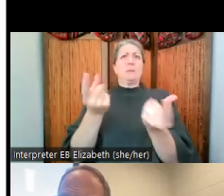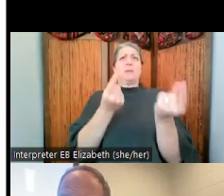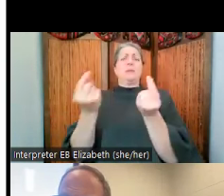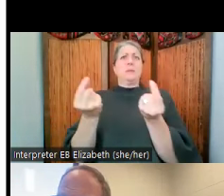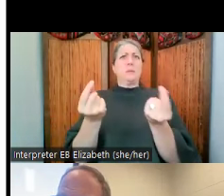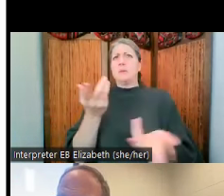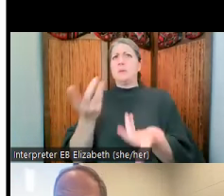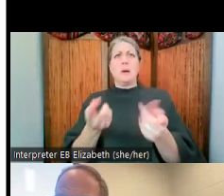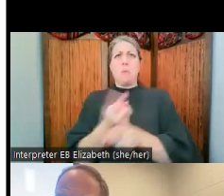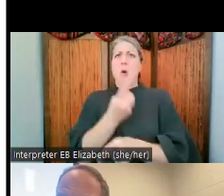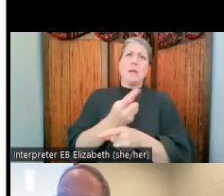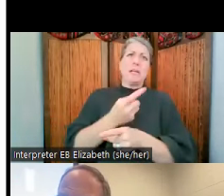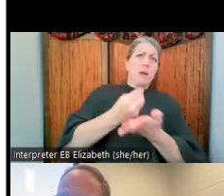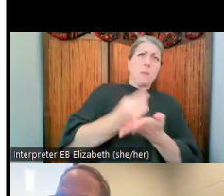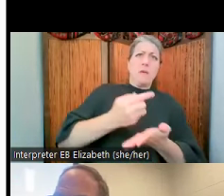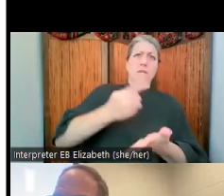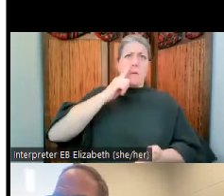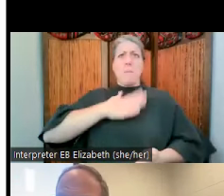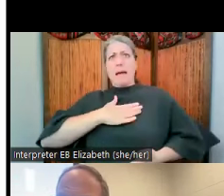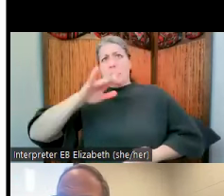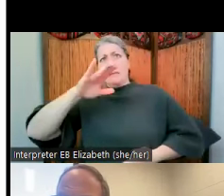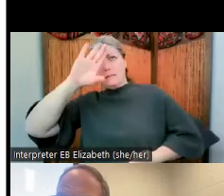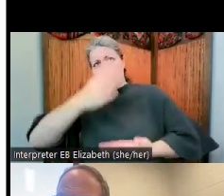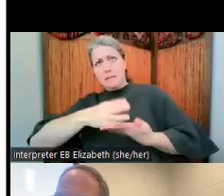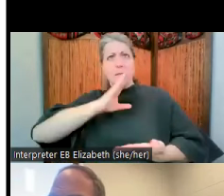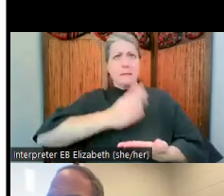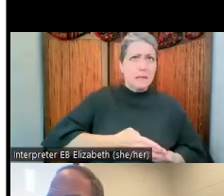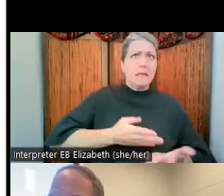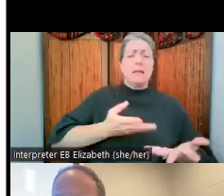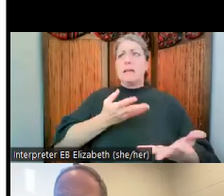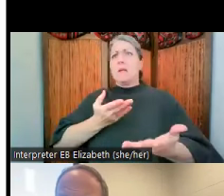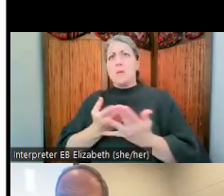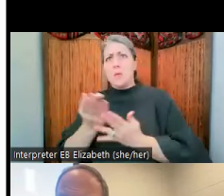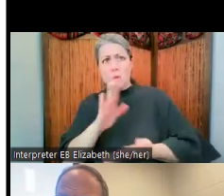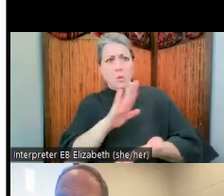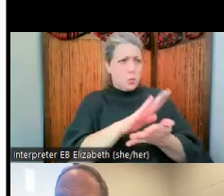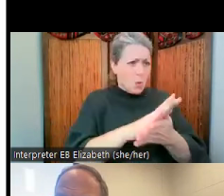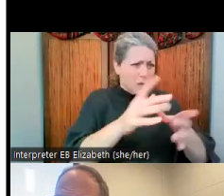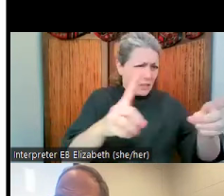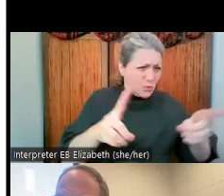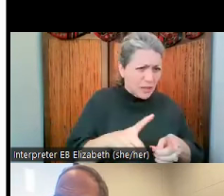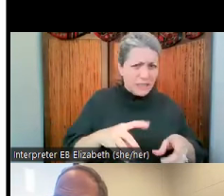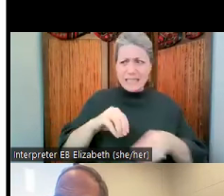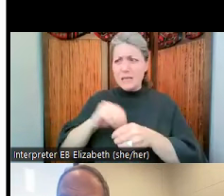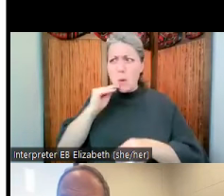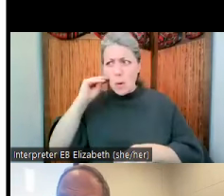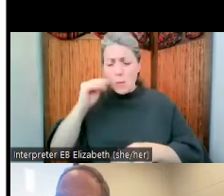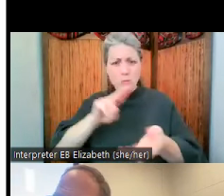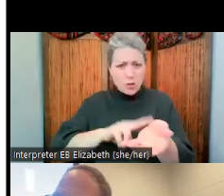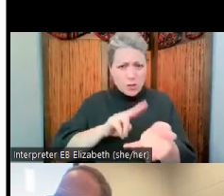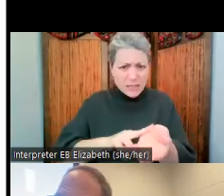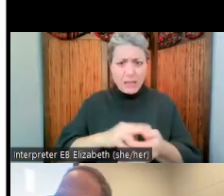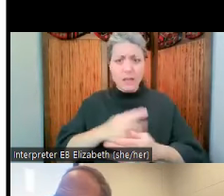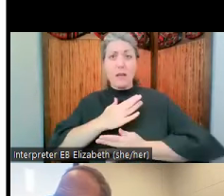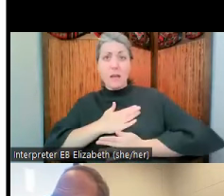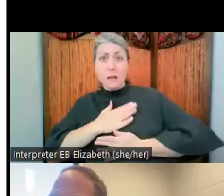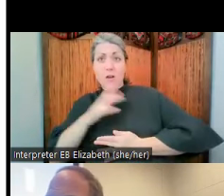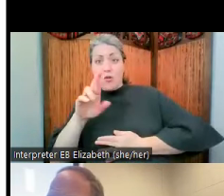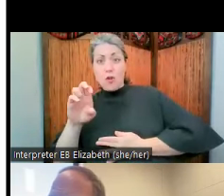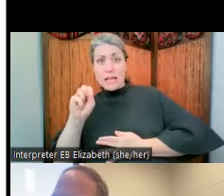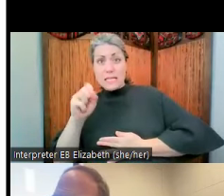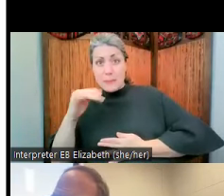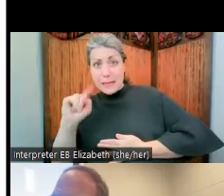indicated and appropriate things such as services through their school district, in-home nursing and respite care, access to mobility equipment,